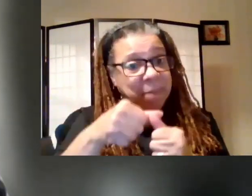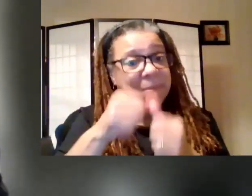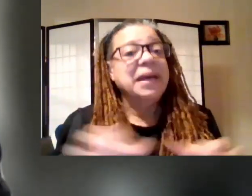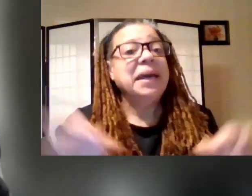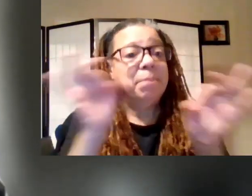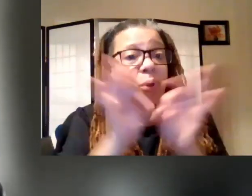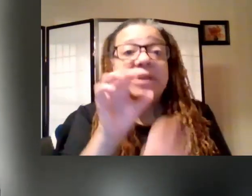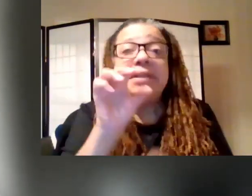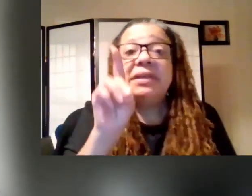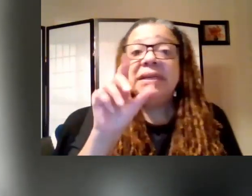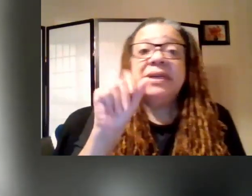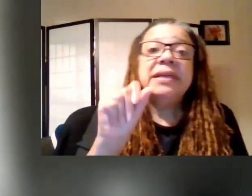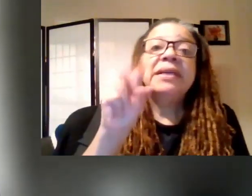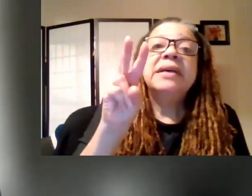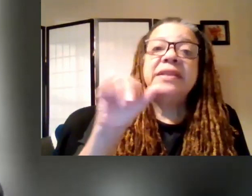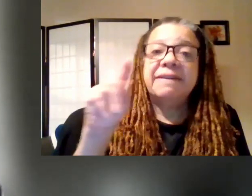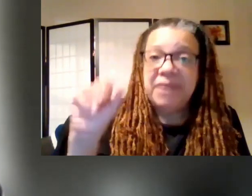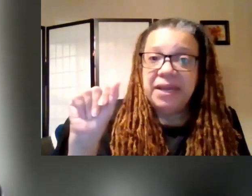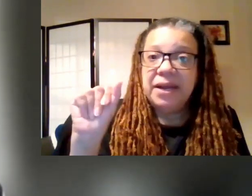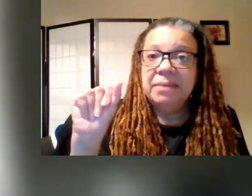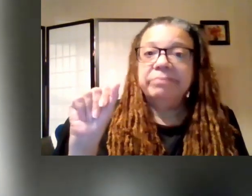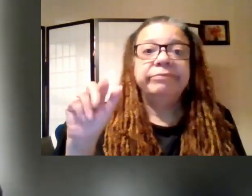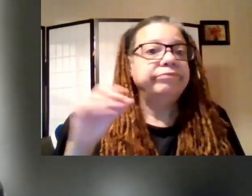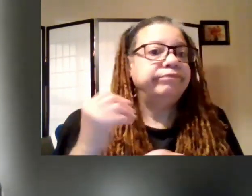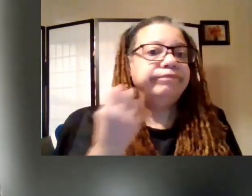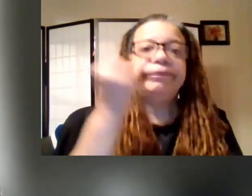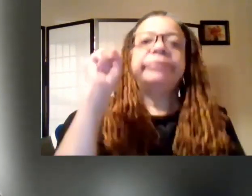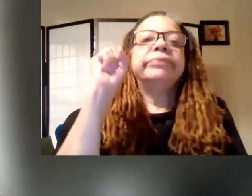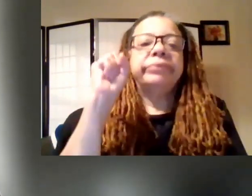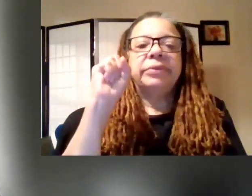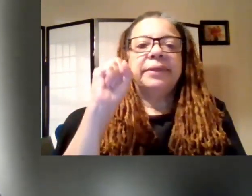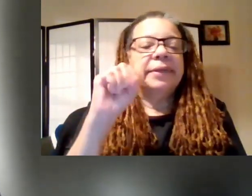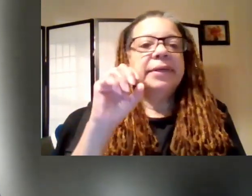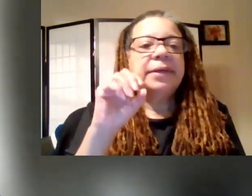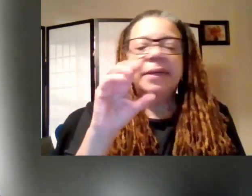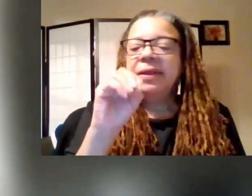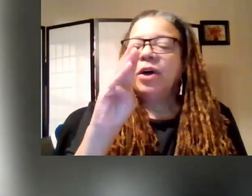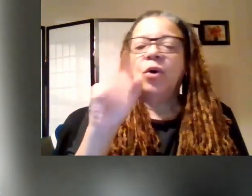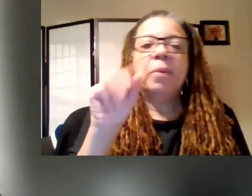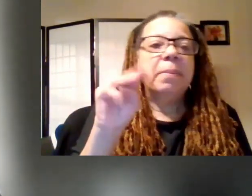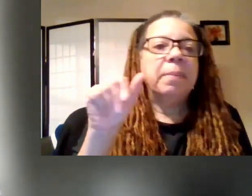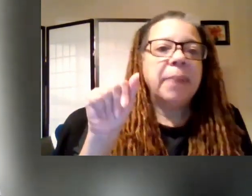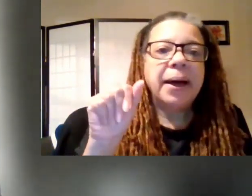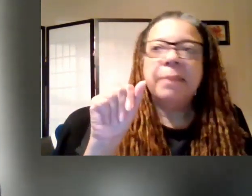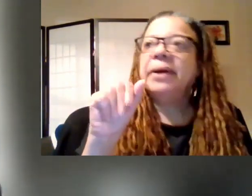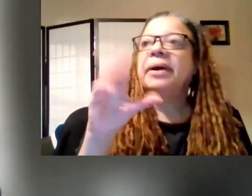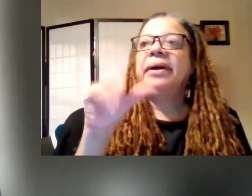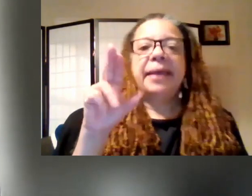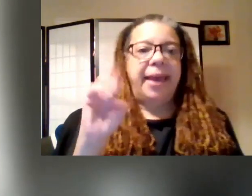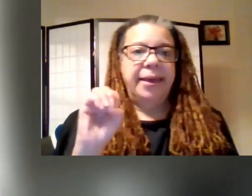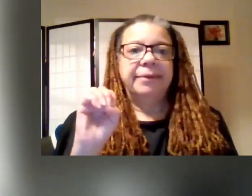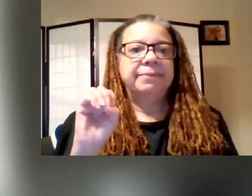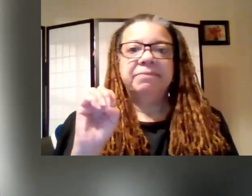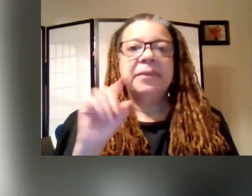in particular helped really disrupt the Obamacare exchanges. They played around with a lot of the risk pools and had